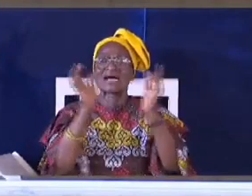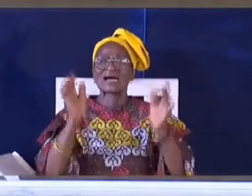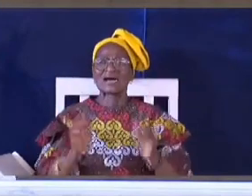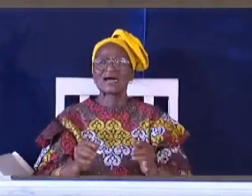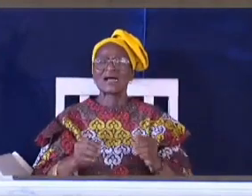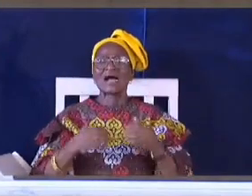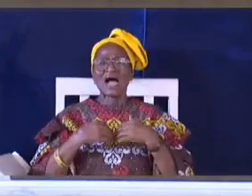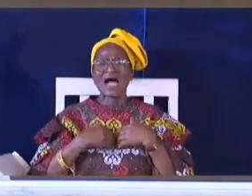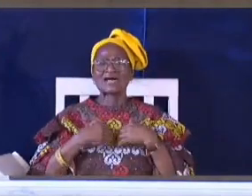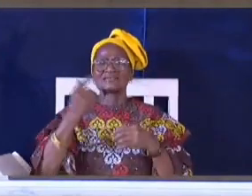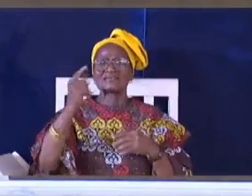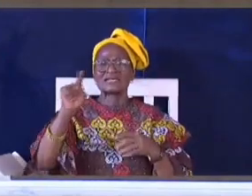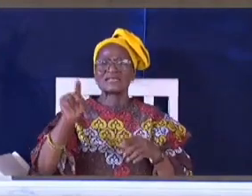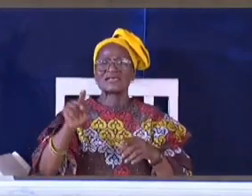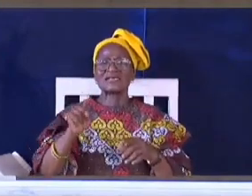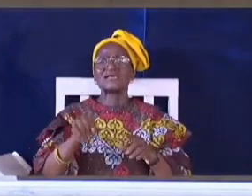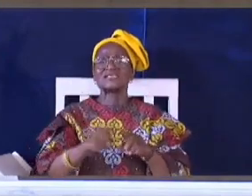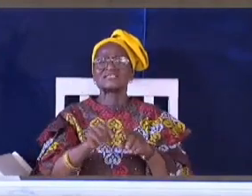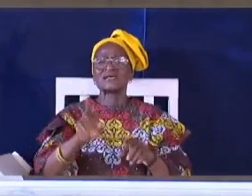has the same root